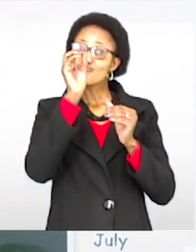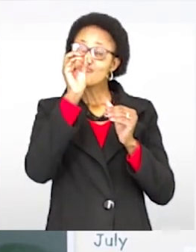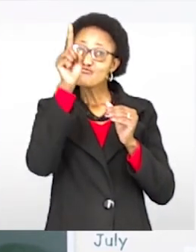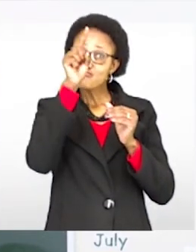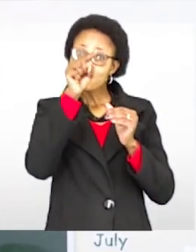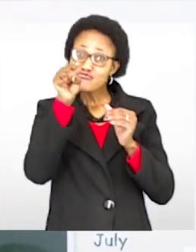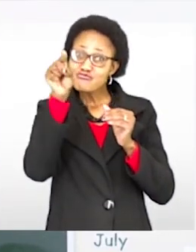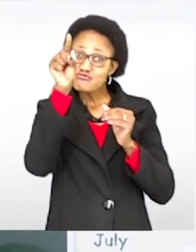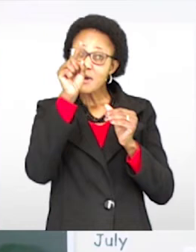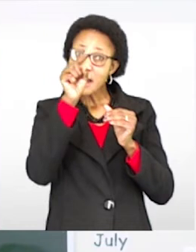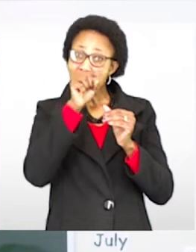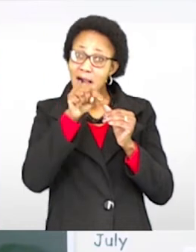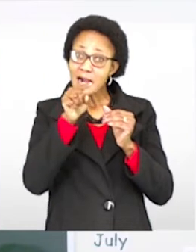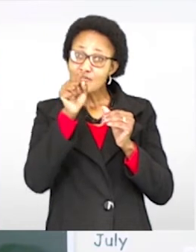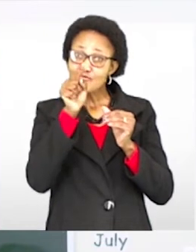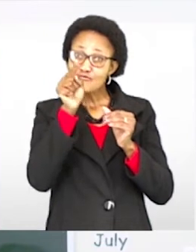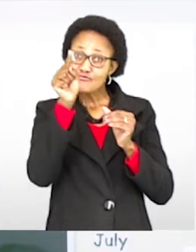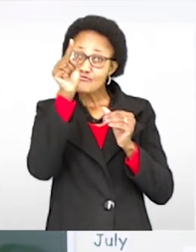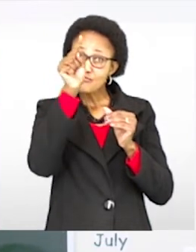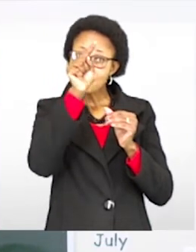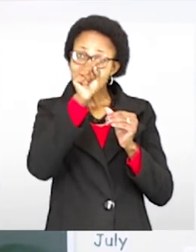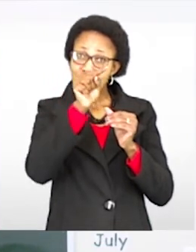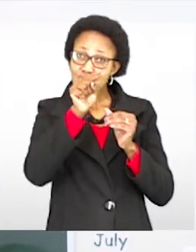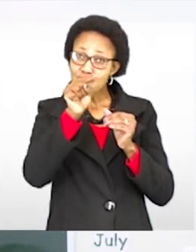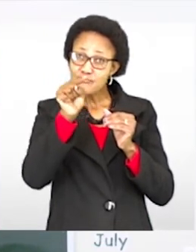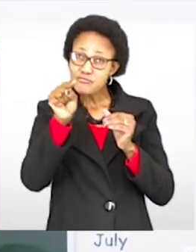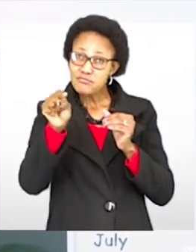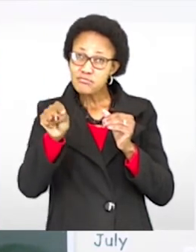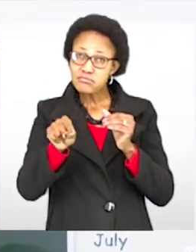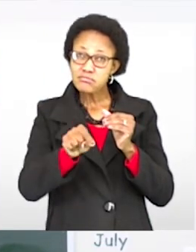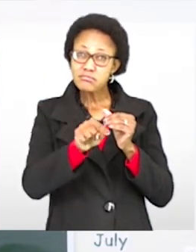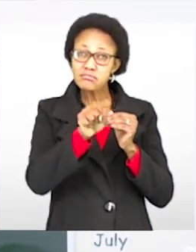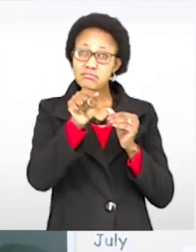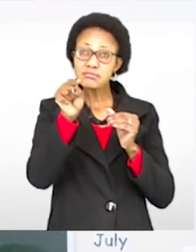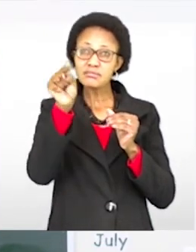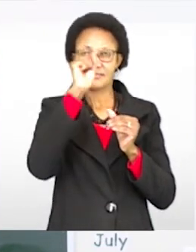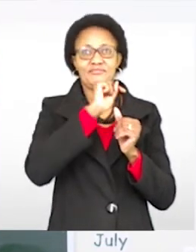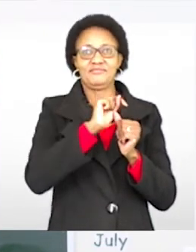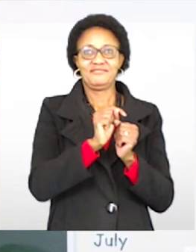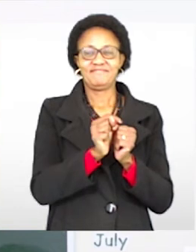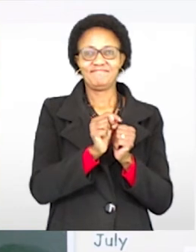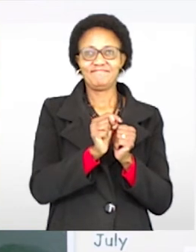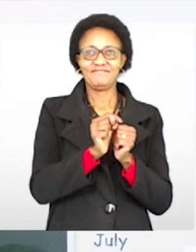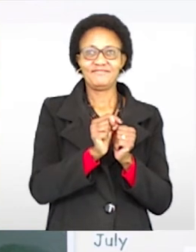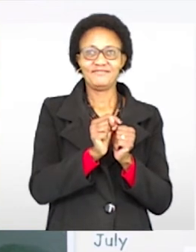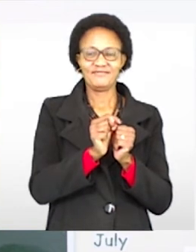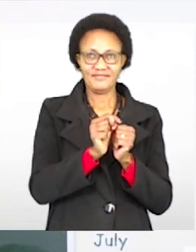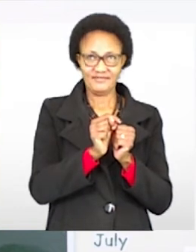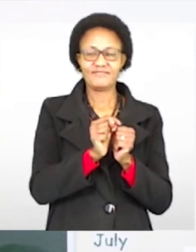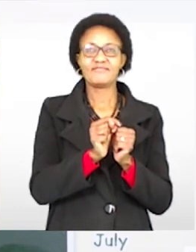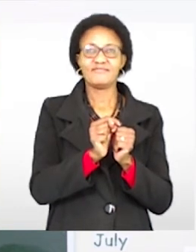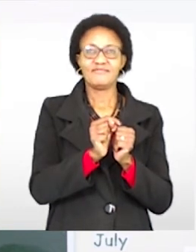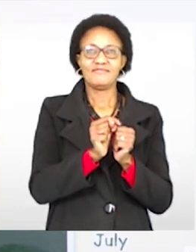number 8, you start at the corner and you go round and down, just like the letter